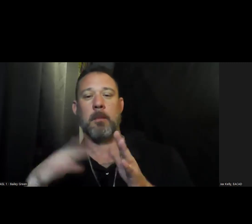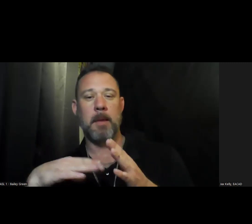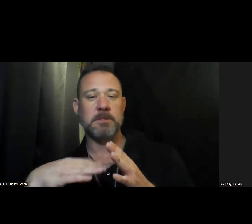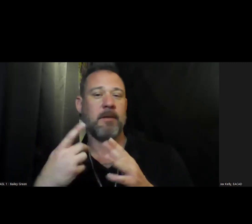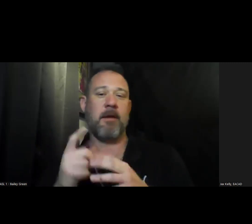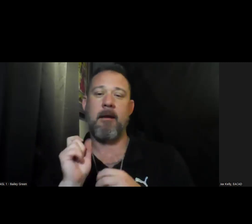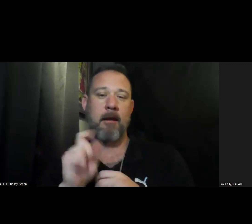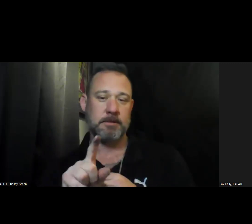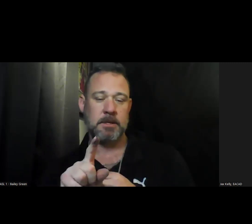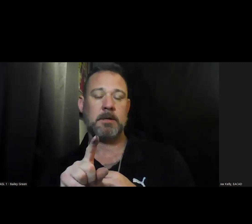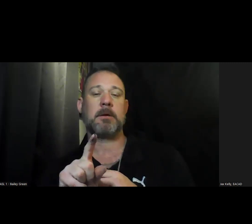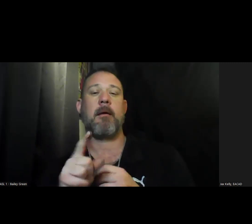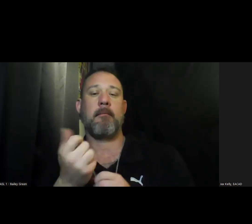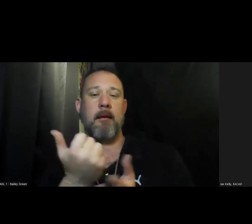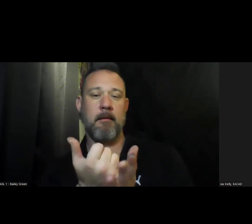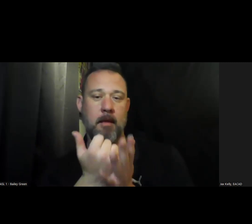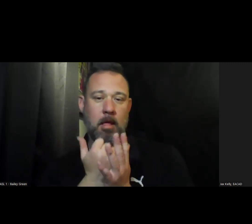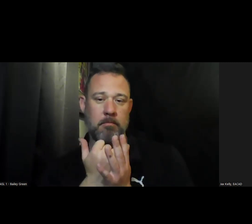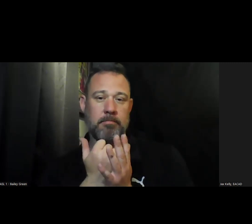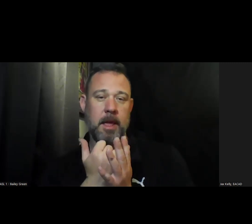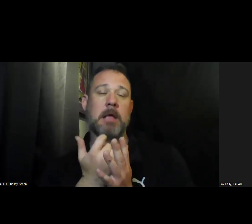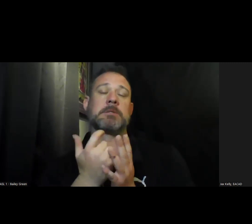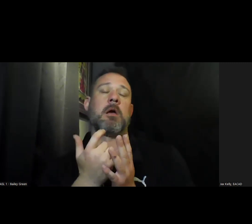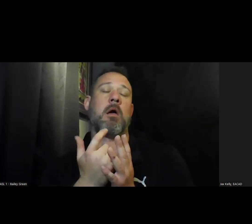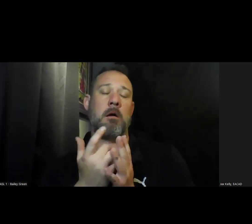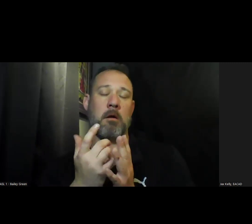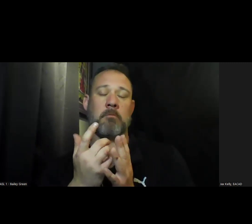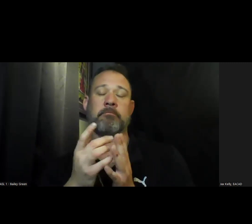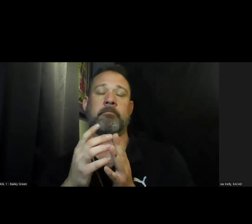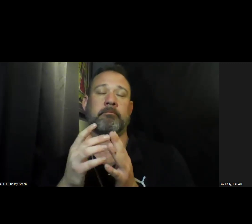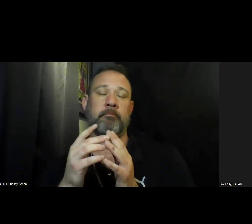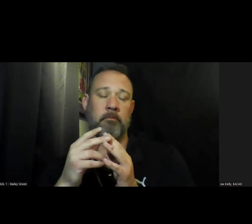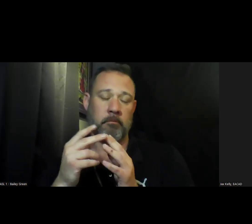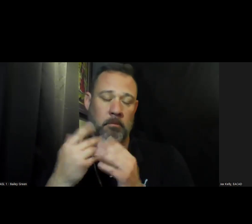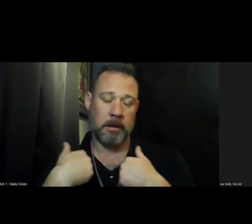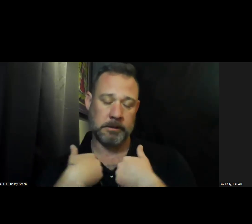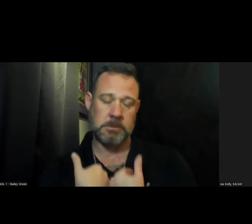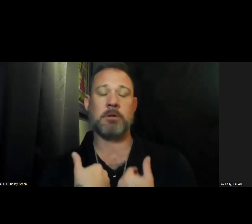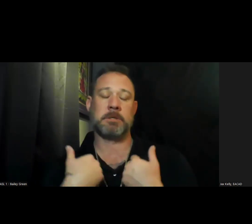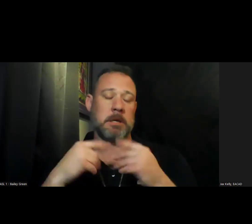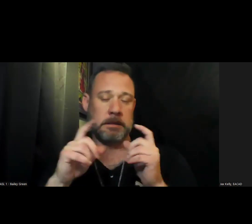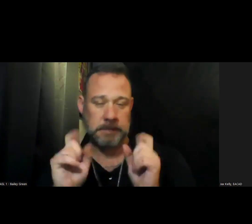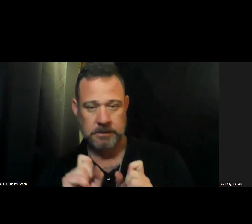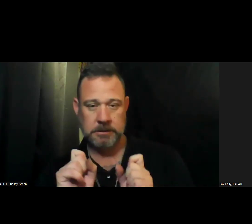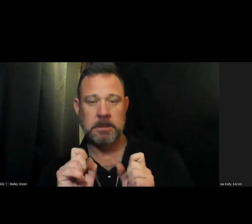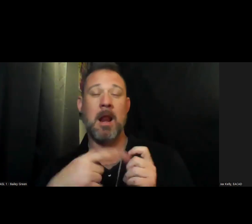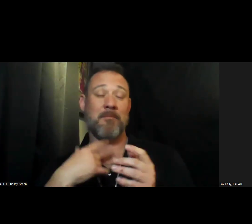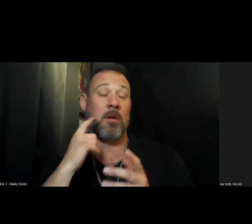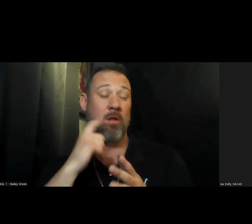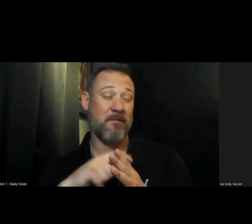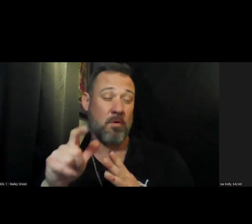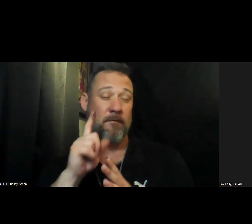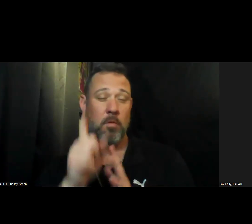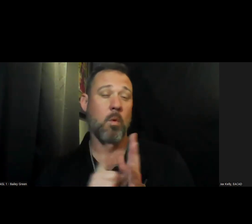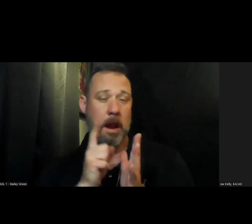asking a question and getting help as an endurance test. Quote, "I've been sitting on a phone call for an hour